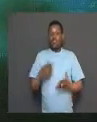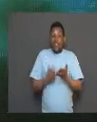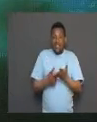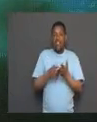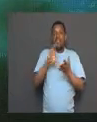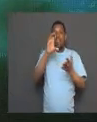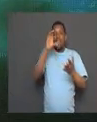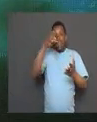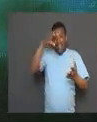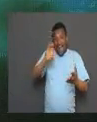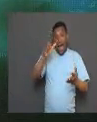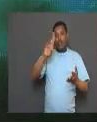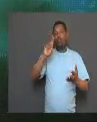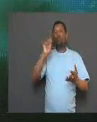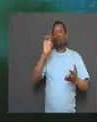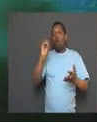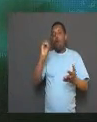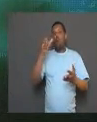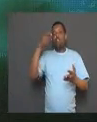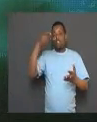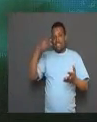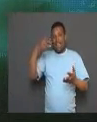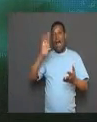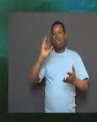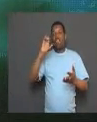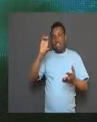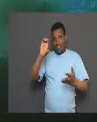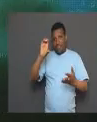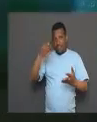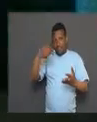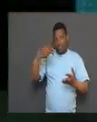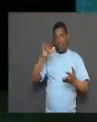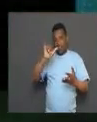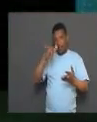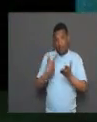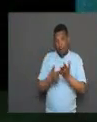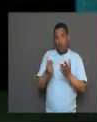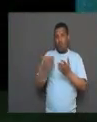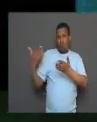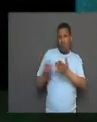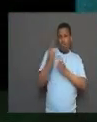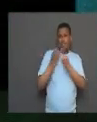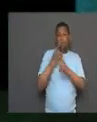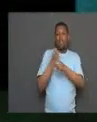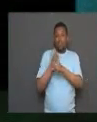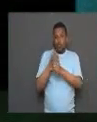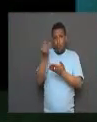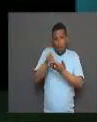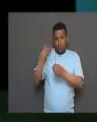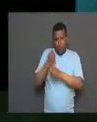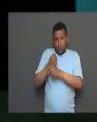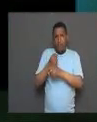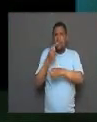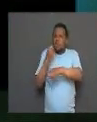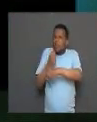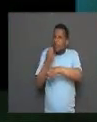Cartography is the modern practice of map making. Its application began in